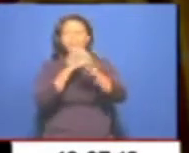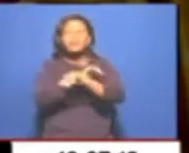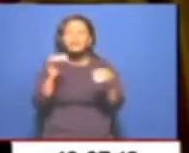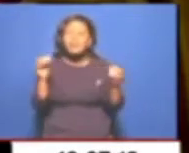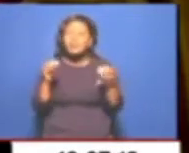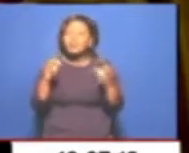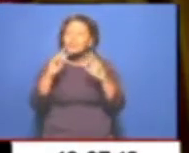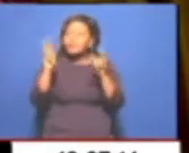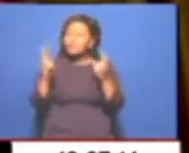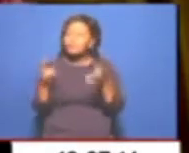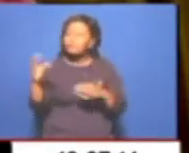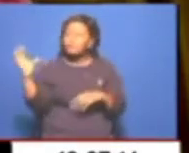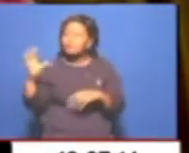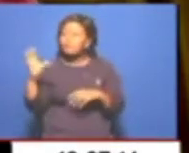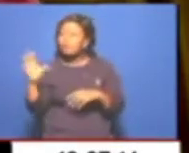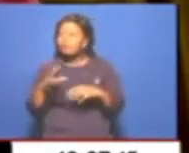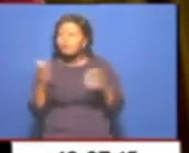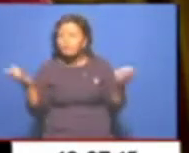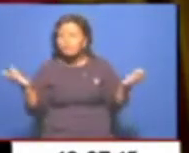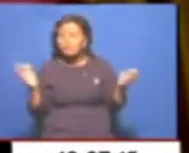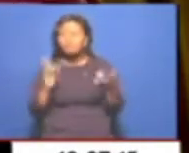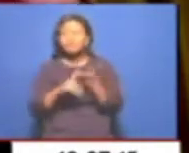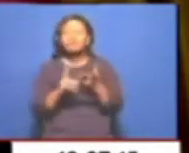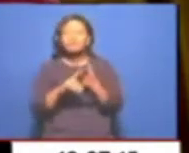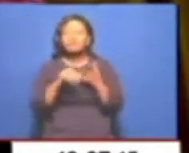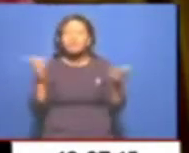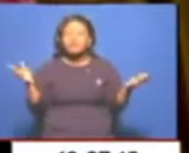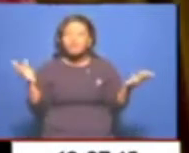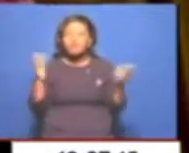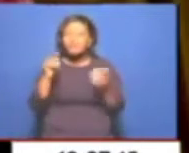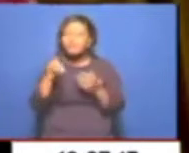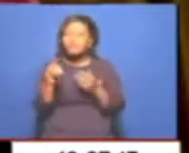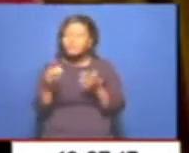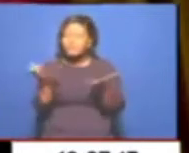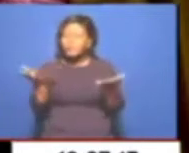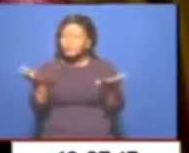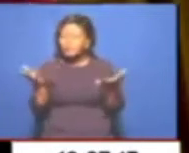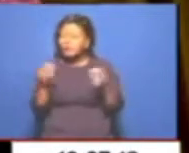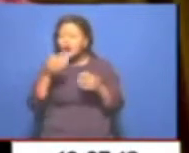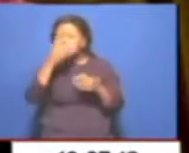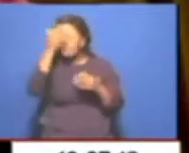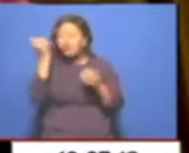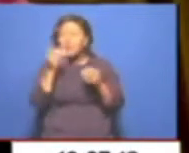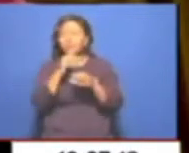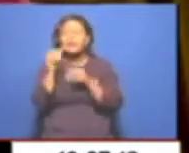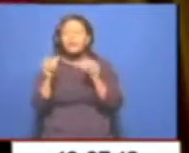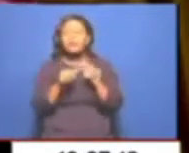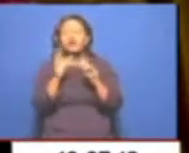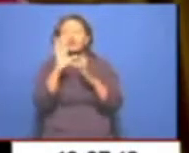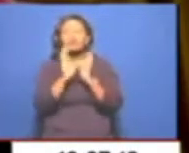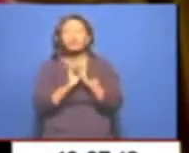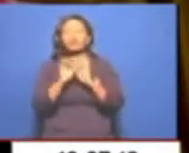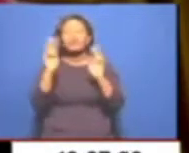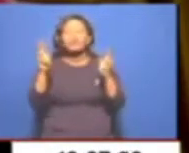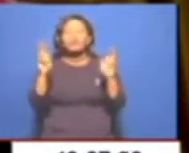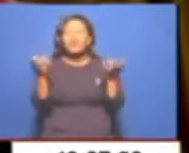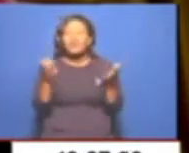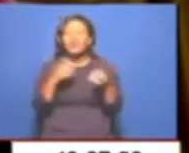matters. On civil matters. Forget about electoral matters. Forget about constitutional matters. Civil